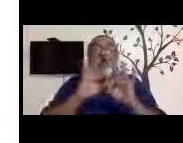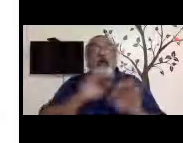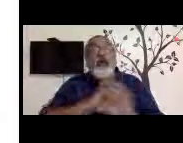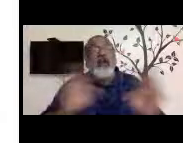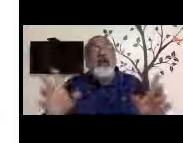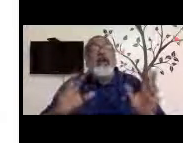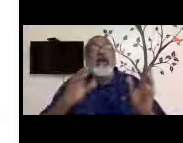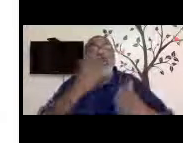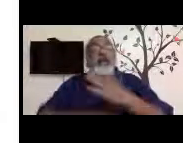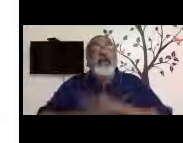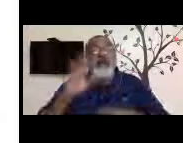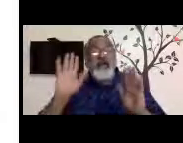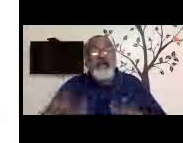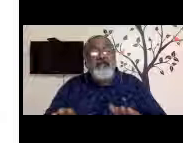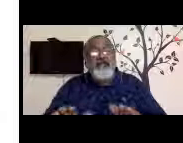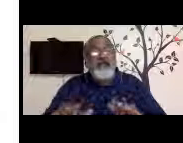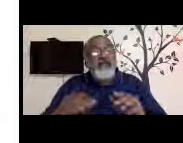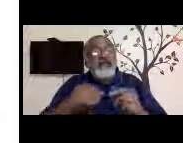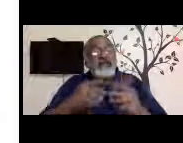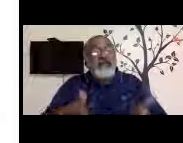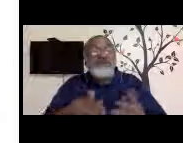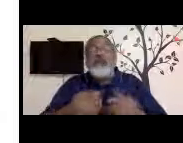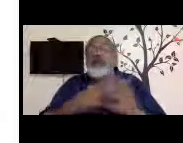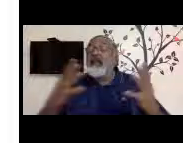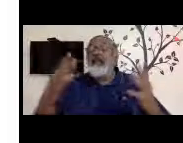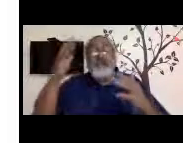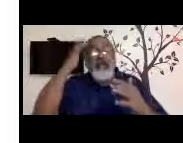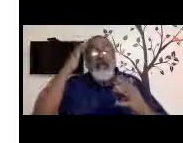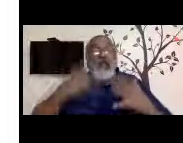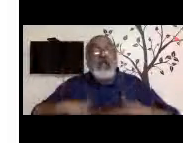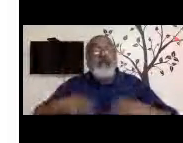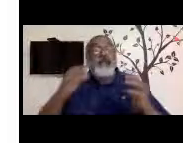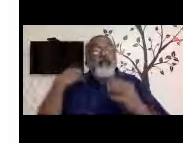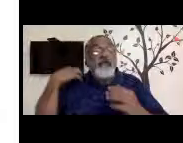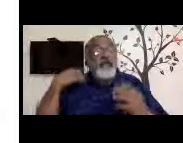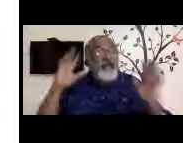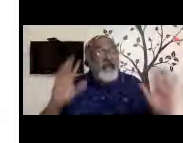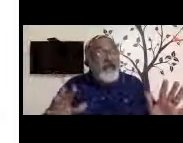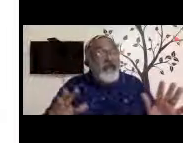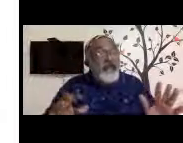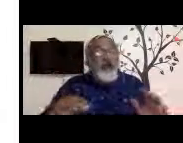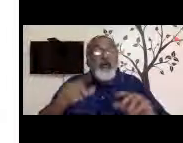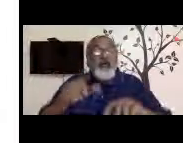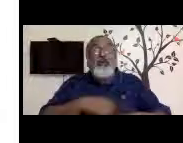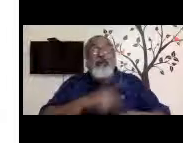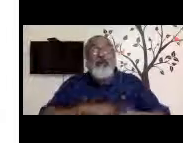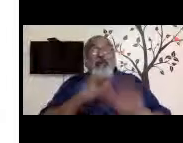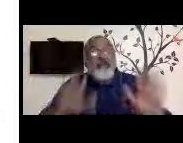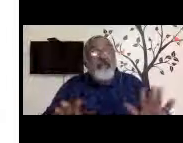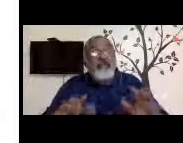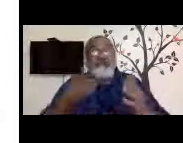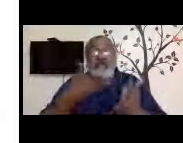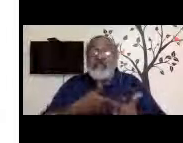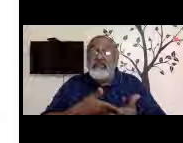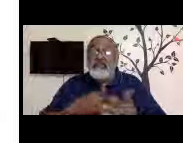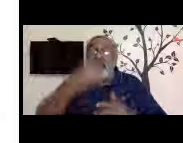disabilities, and anybody who is having a mental health issue and on a long-term basis is considered as a